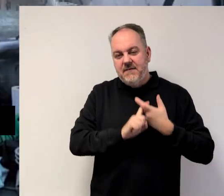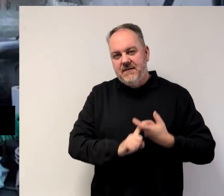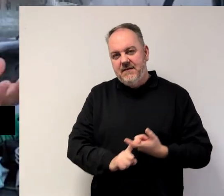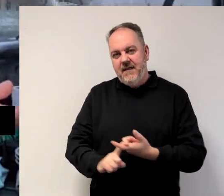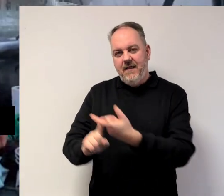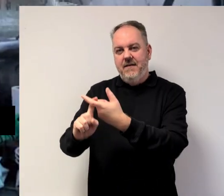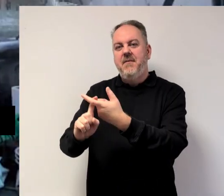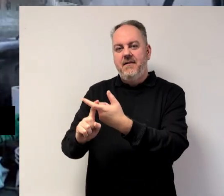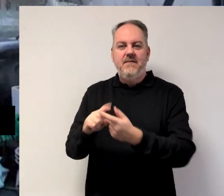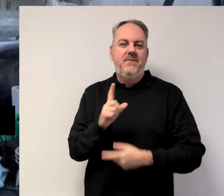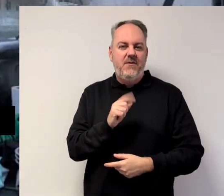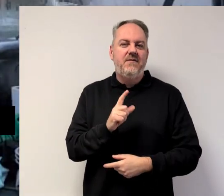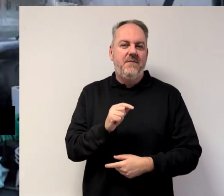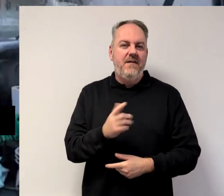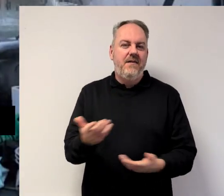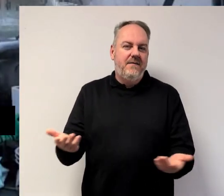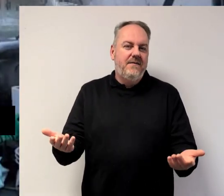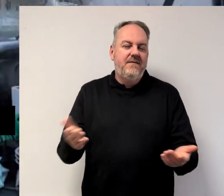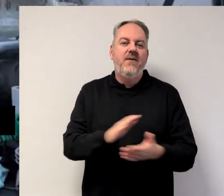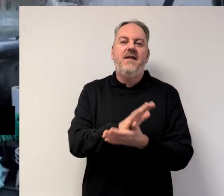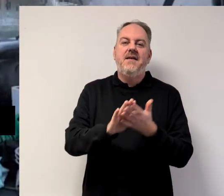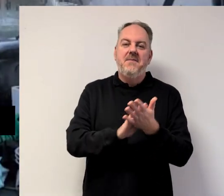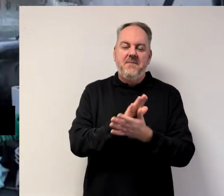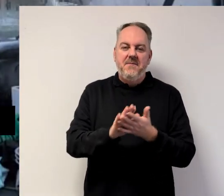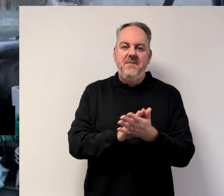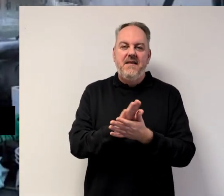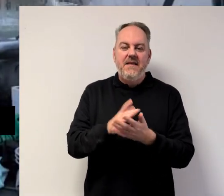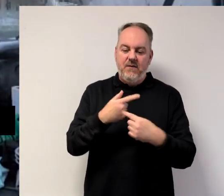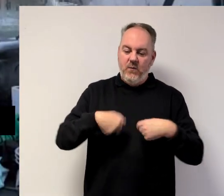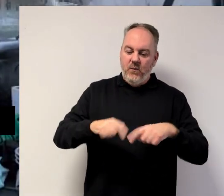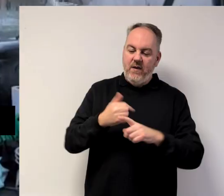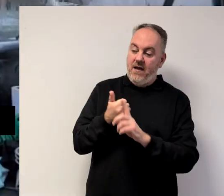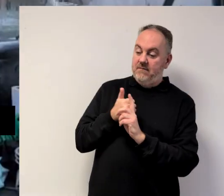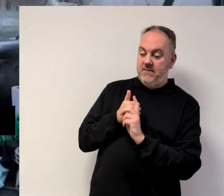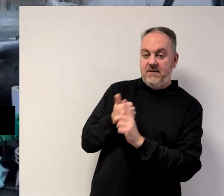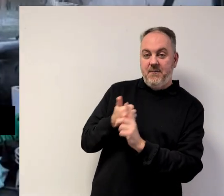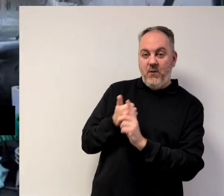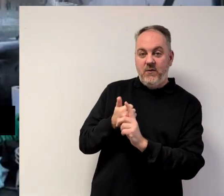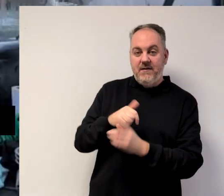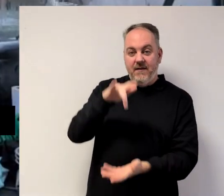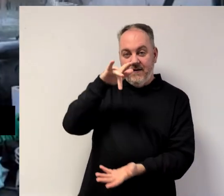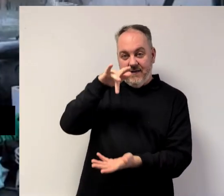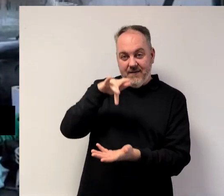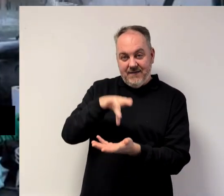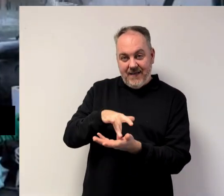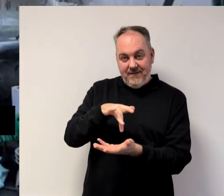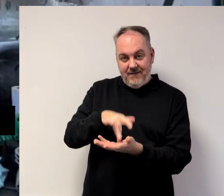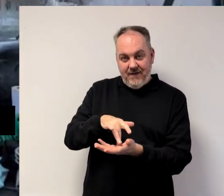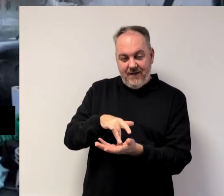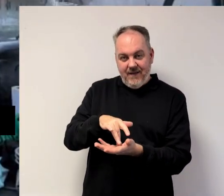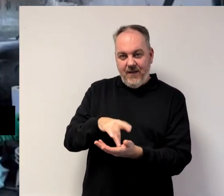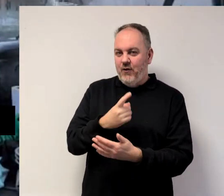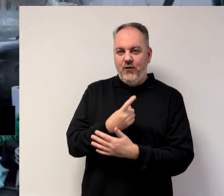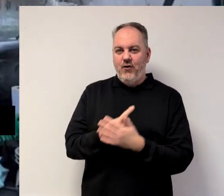so that we're an asset to the centre and not just another wee group.